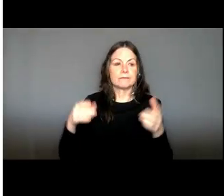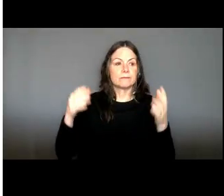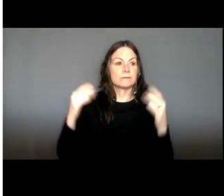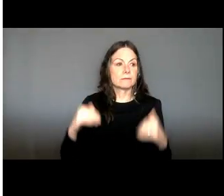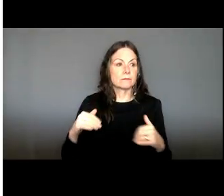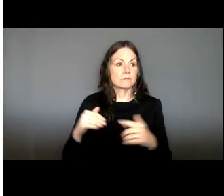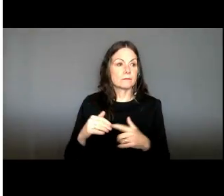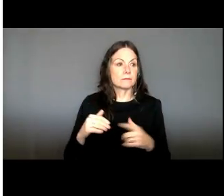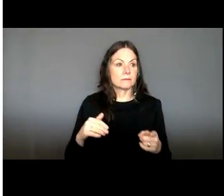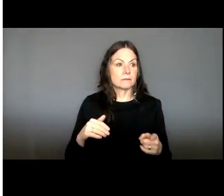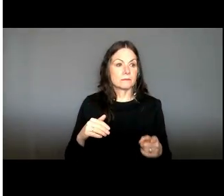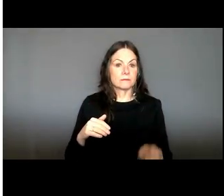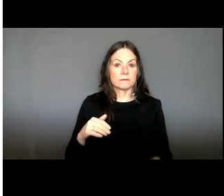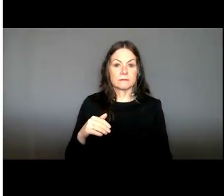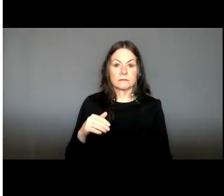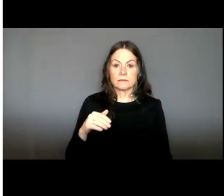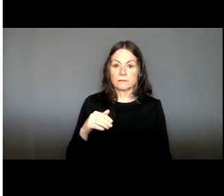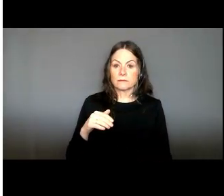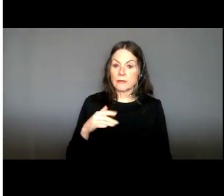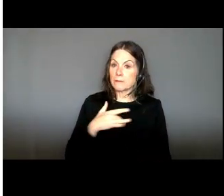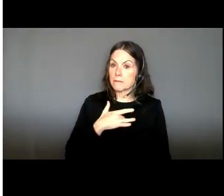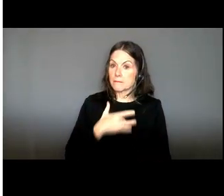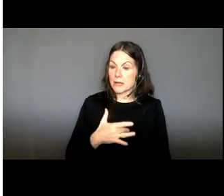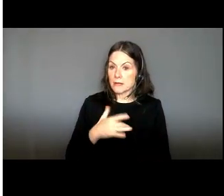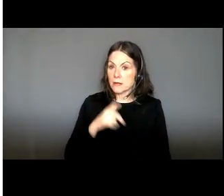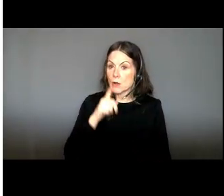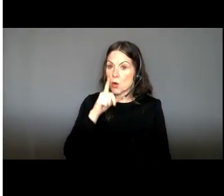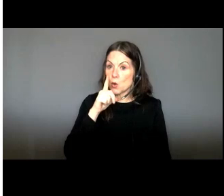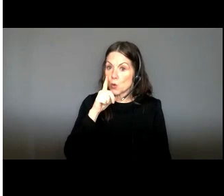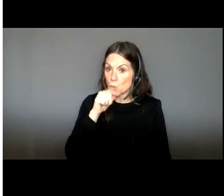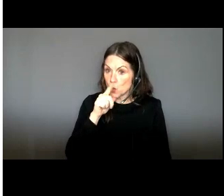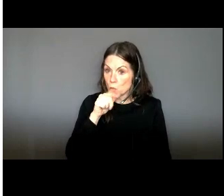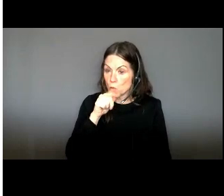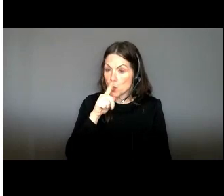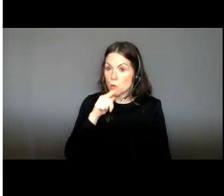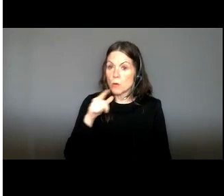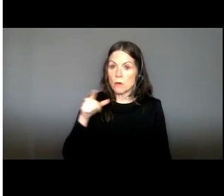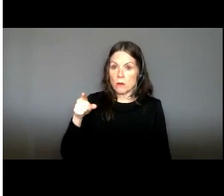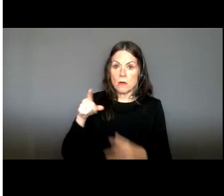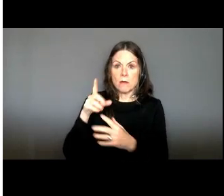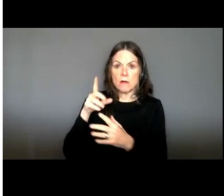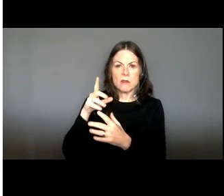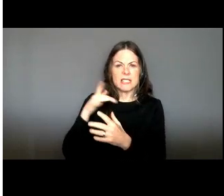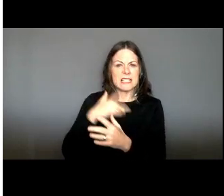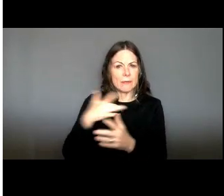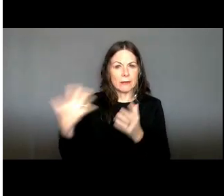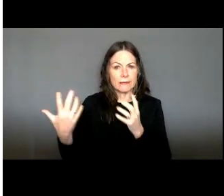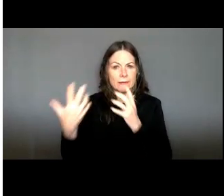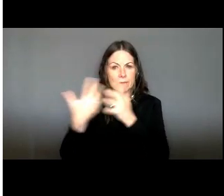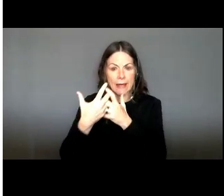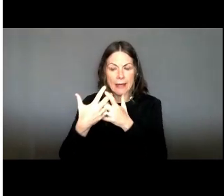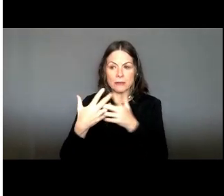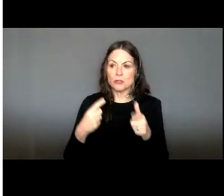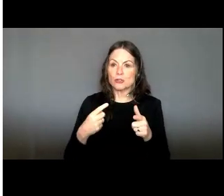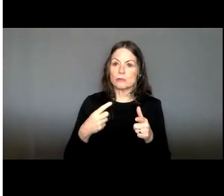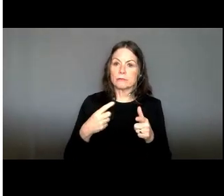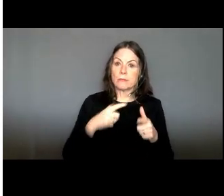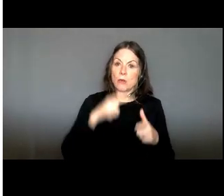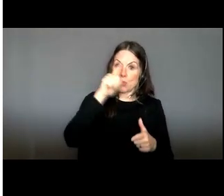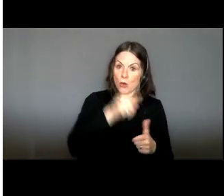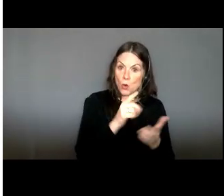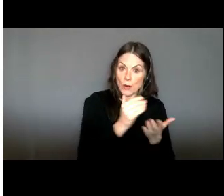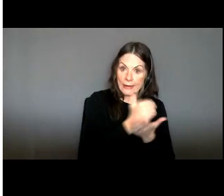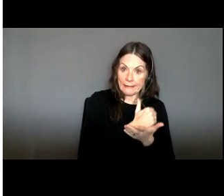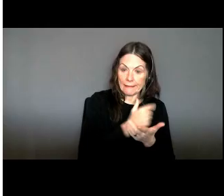benefits with the Benefits Wayfinders are those living on a low income, newcomers, those approaching or experiencing